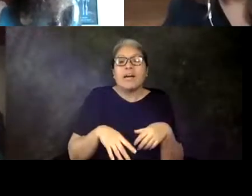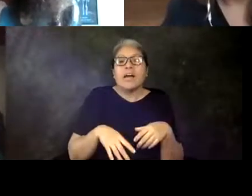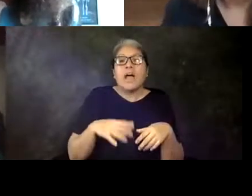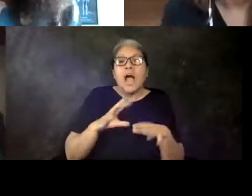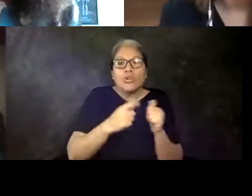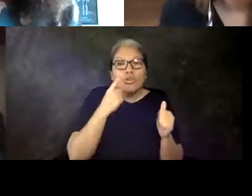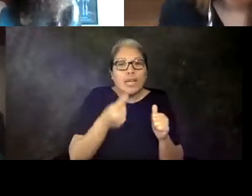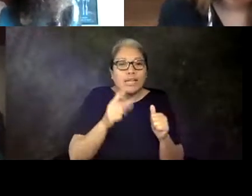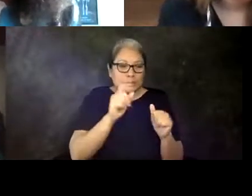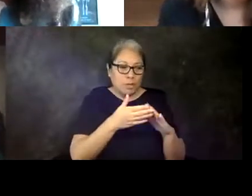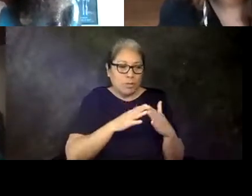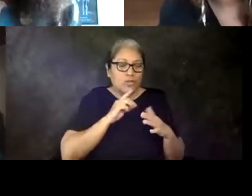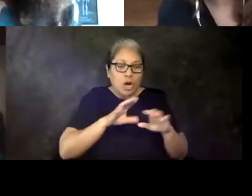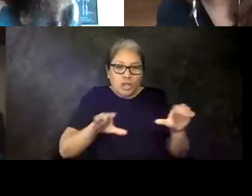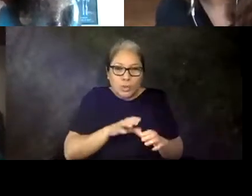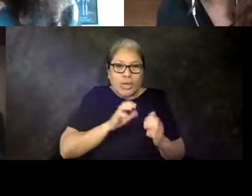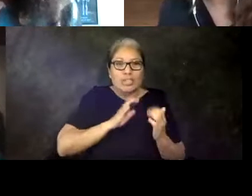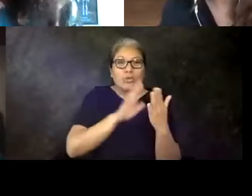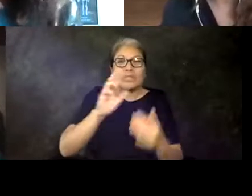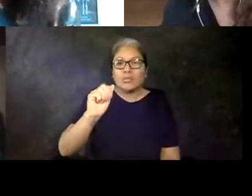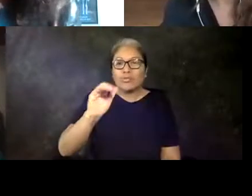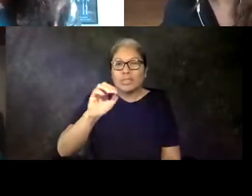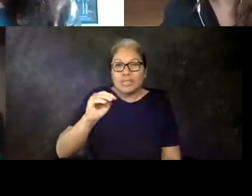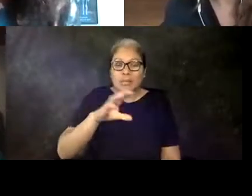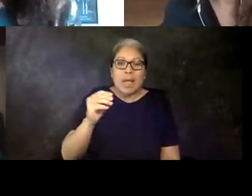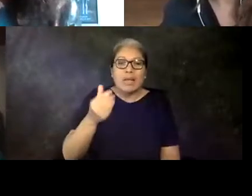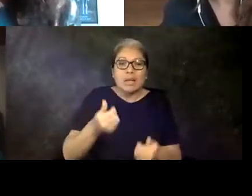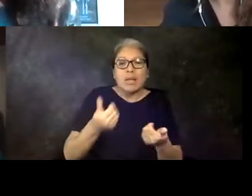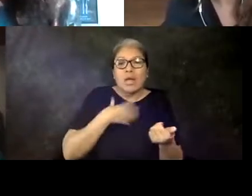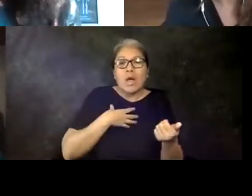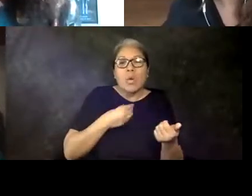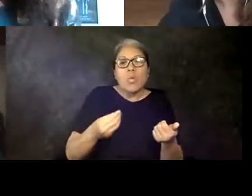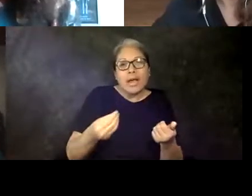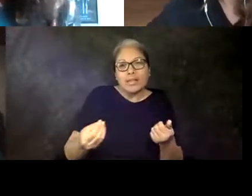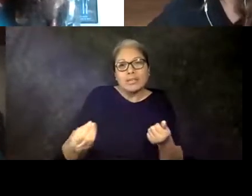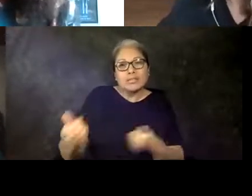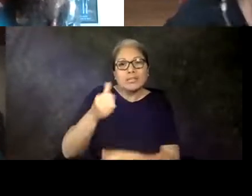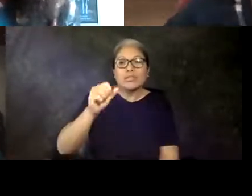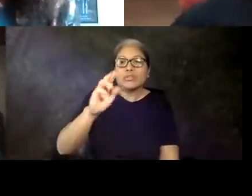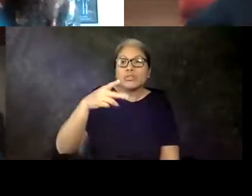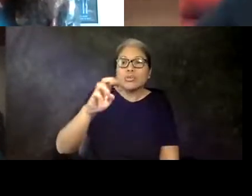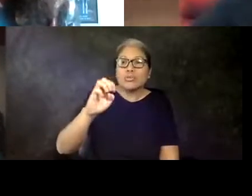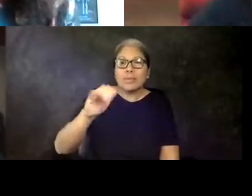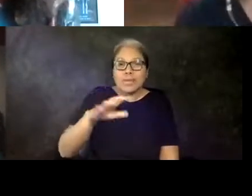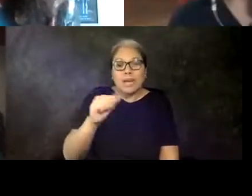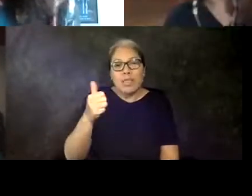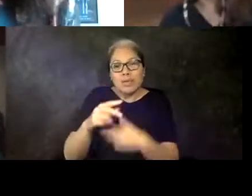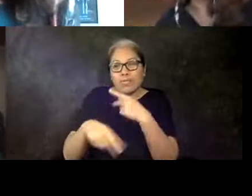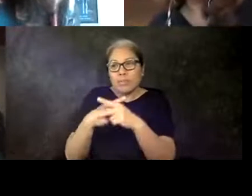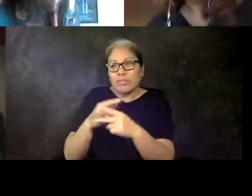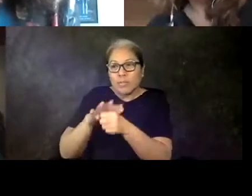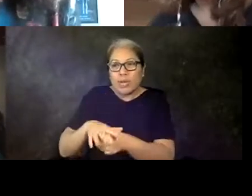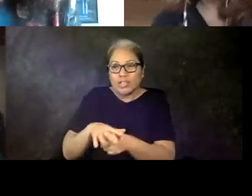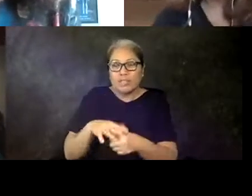disability communities are doing at addressing racism and white supremacy and other forms of oppression, but that may be too much to tackle right now, within